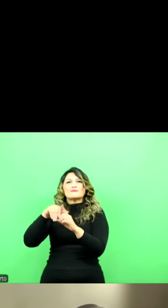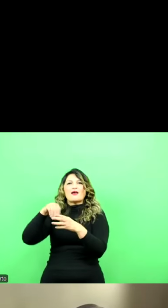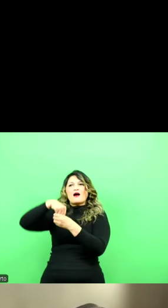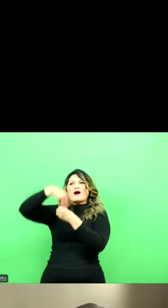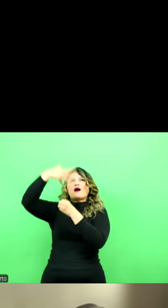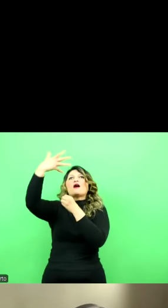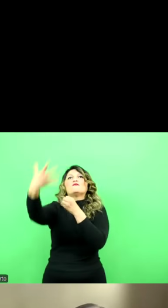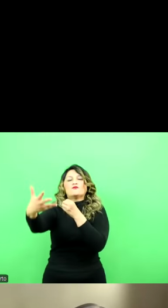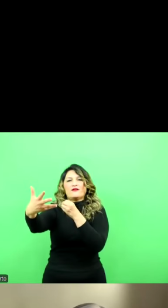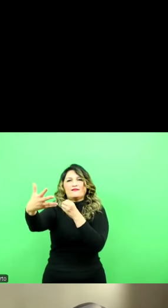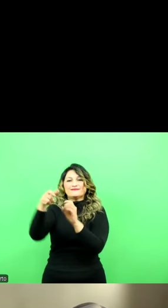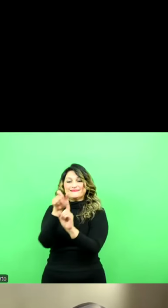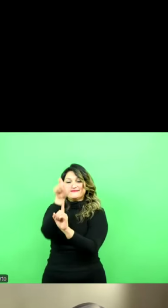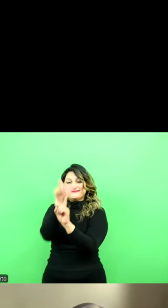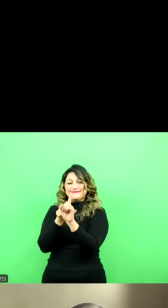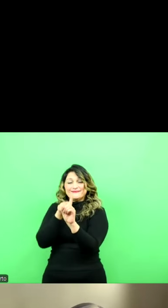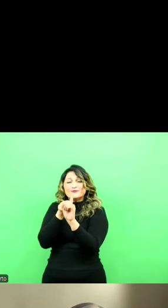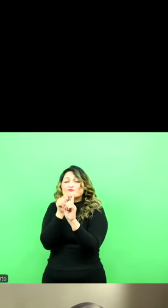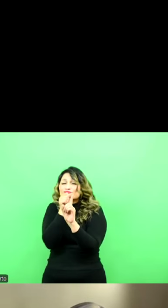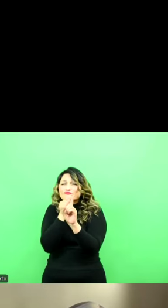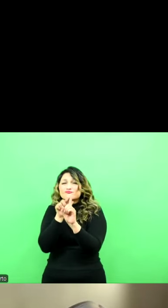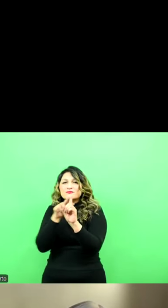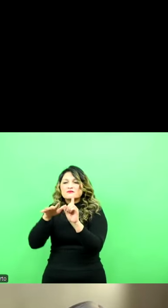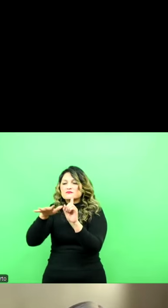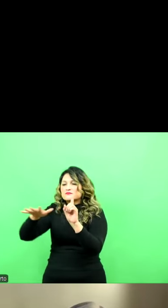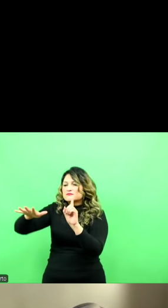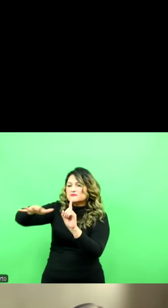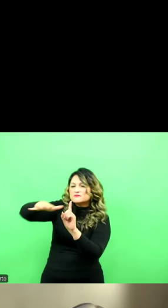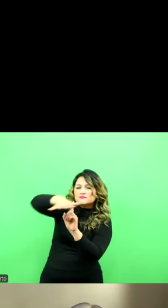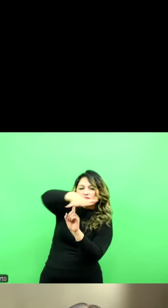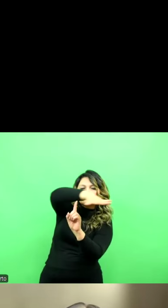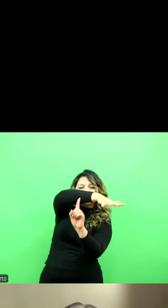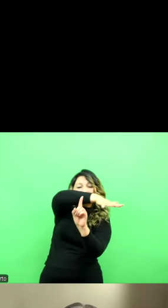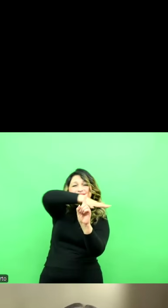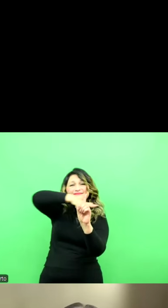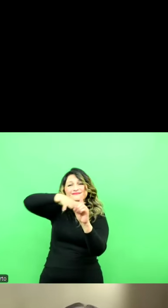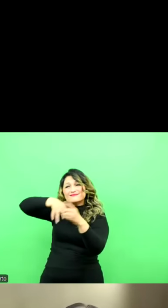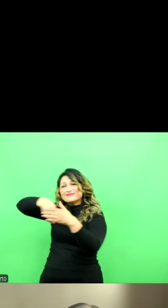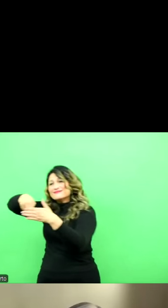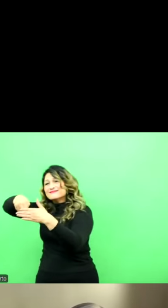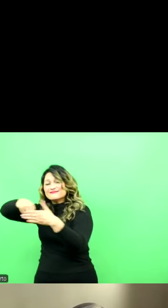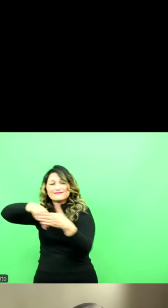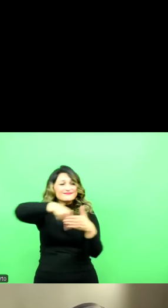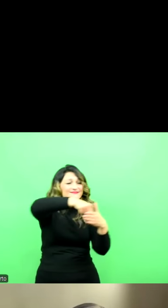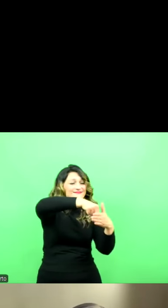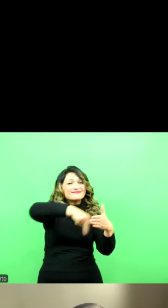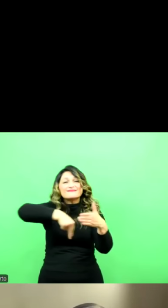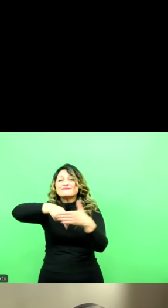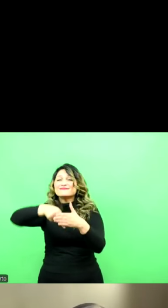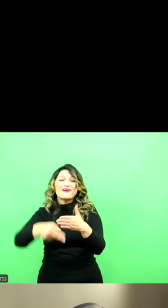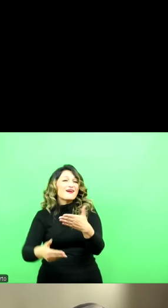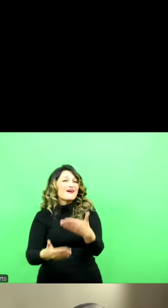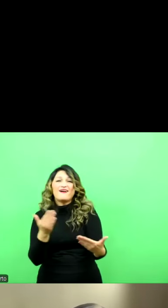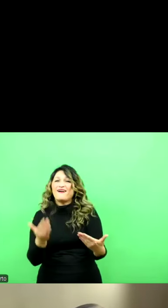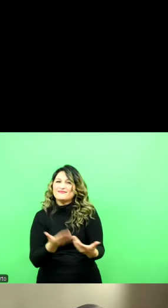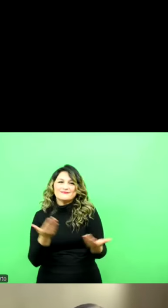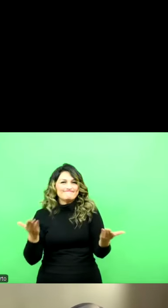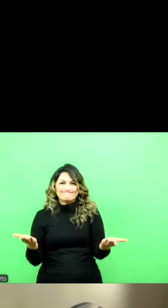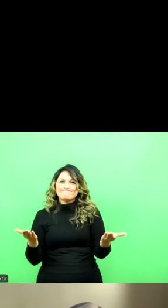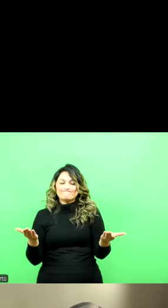There's isolation, as Dr. Huda had pointed out. There may be diminished social networks. As people age, they may